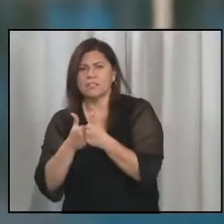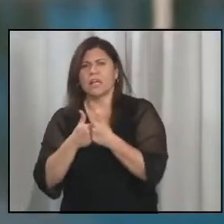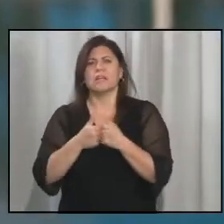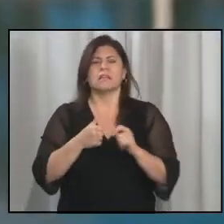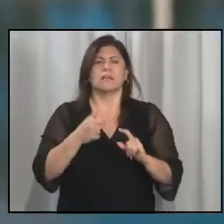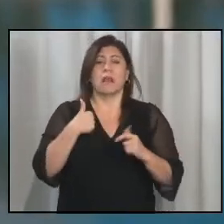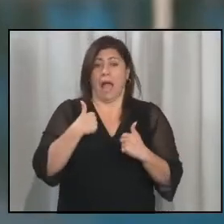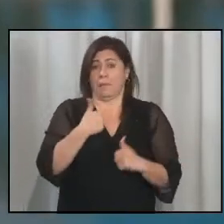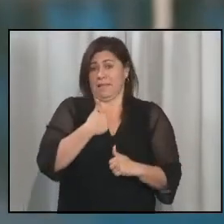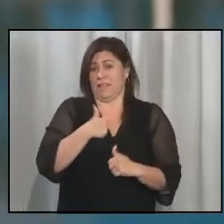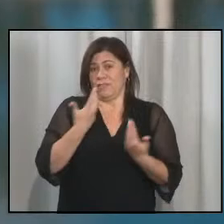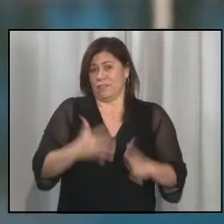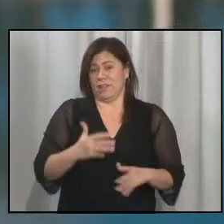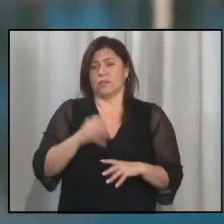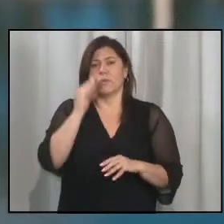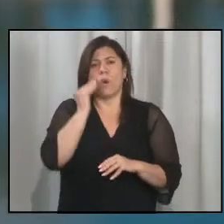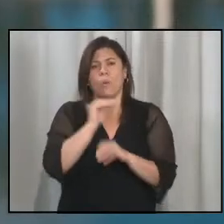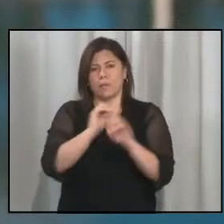14 years.